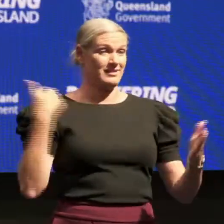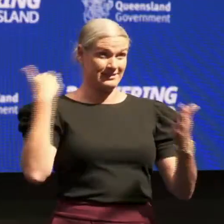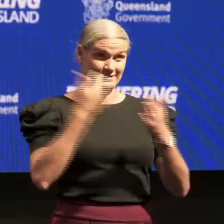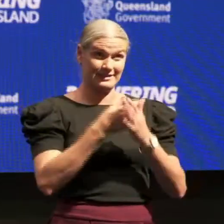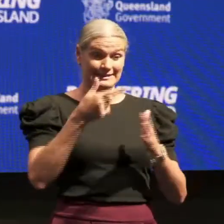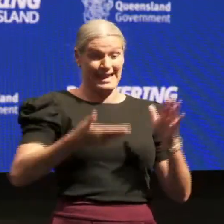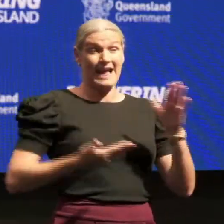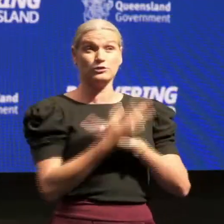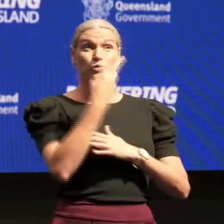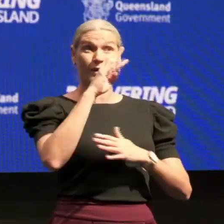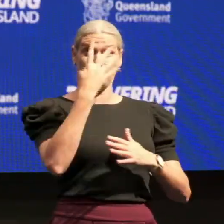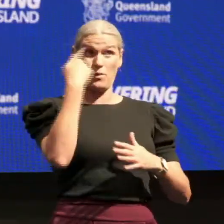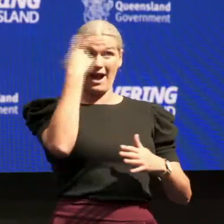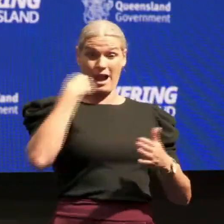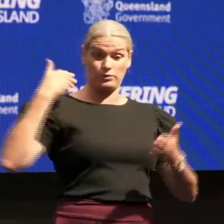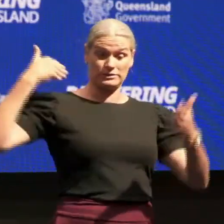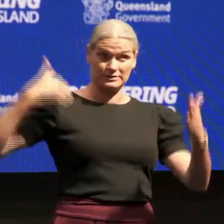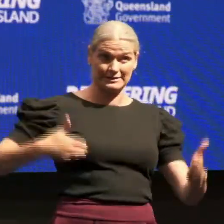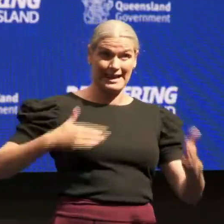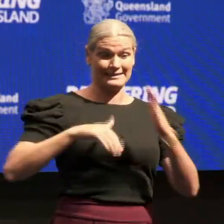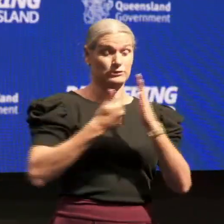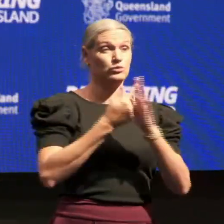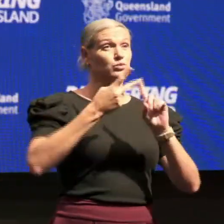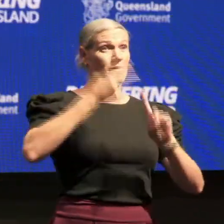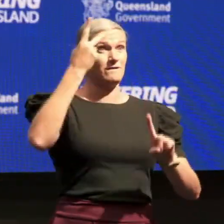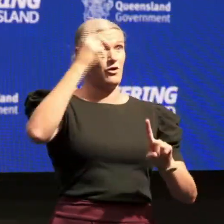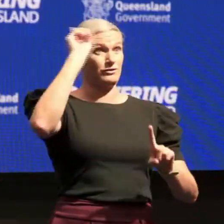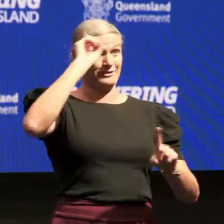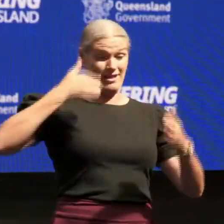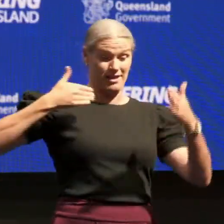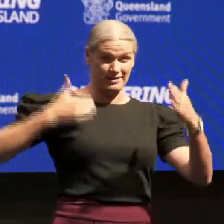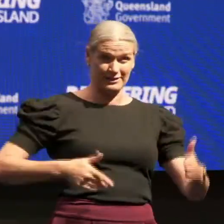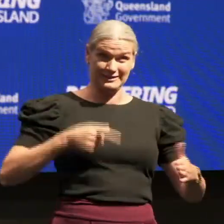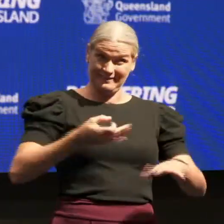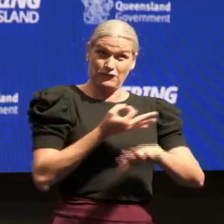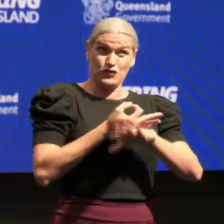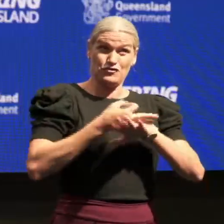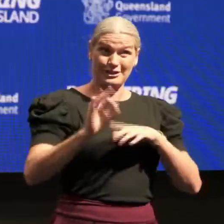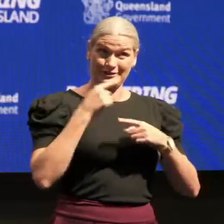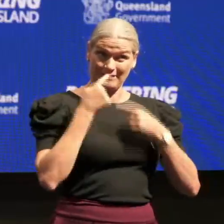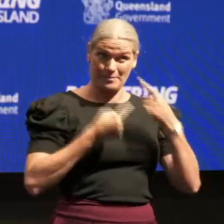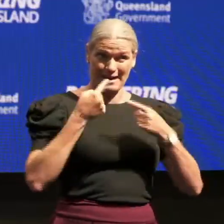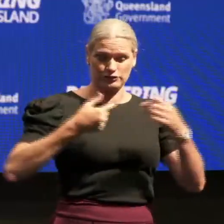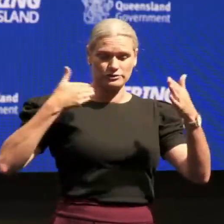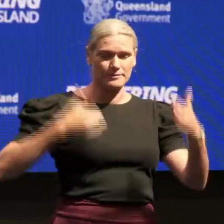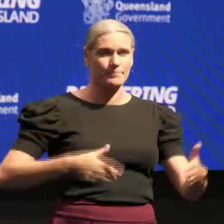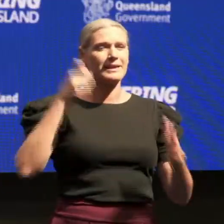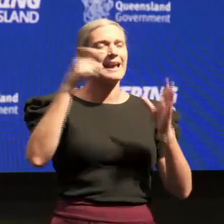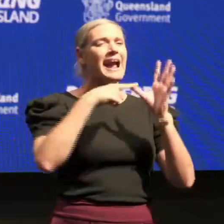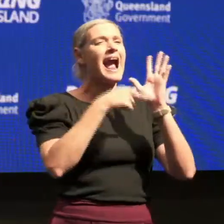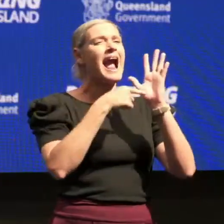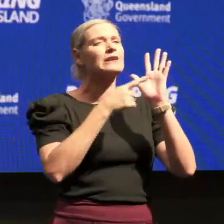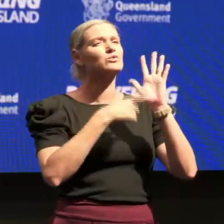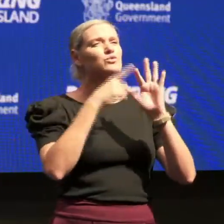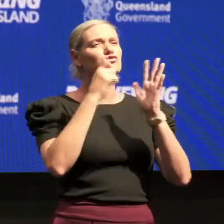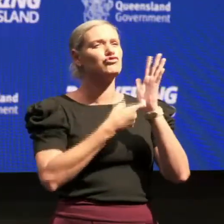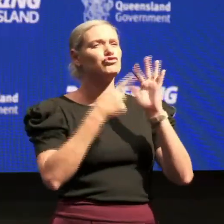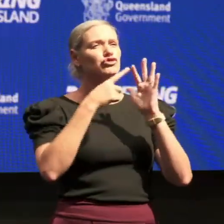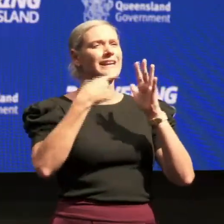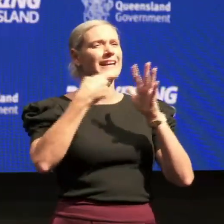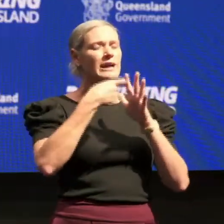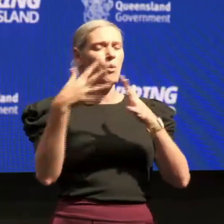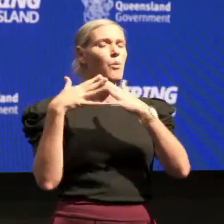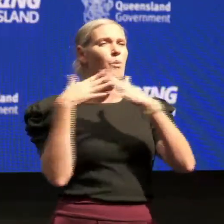are 24-hour totals to midday today, so it's fresh data. At Cattle Creek, which is west